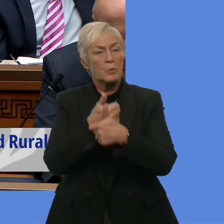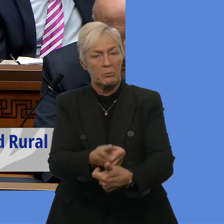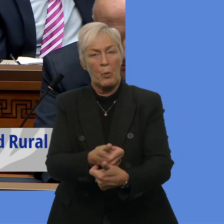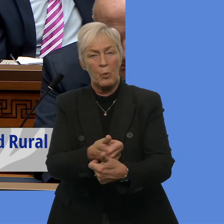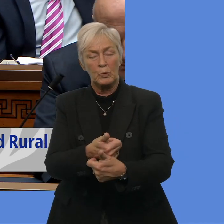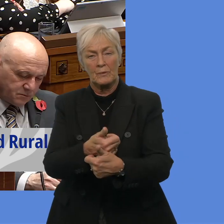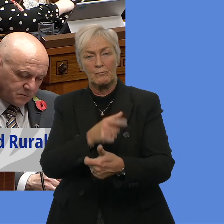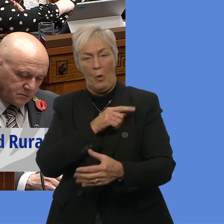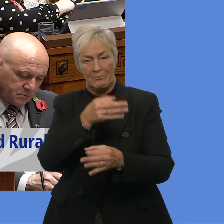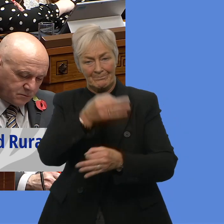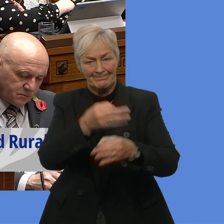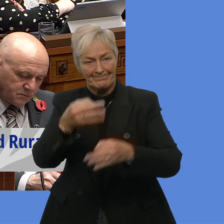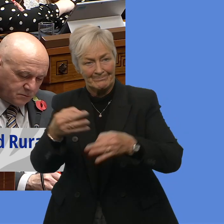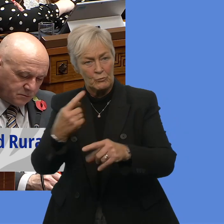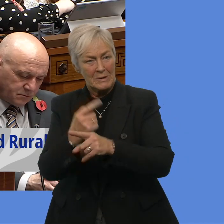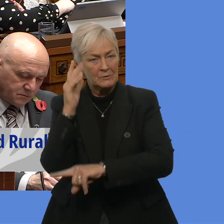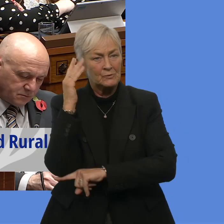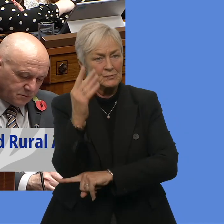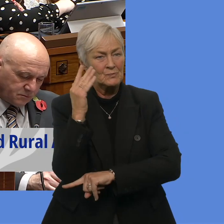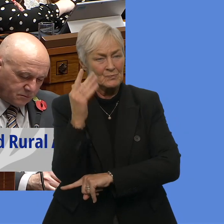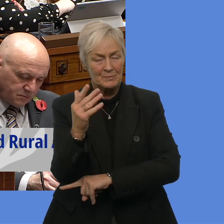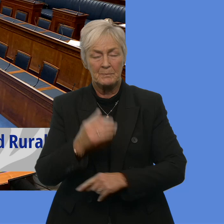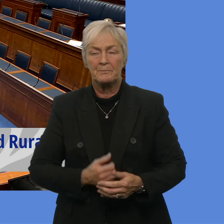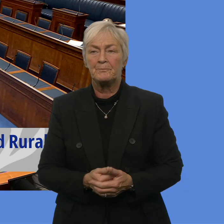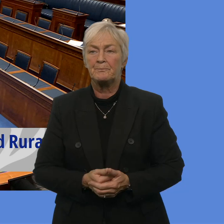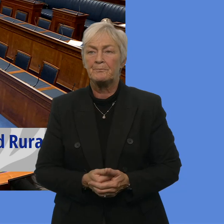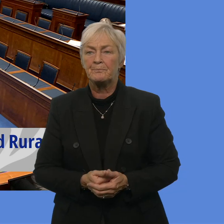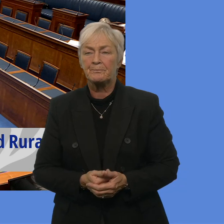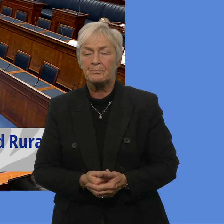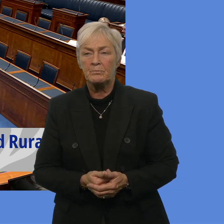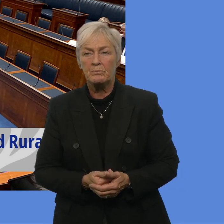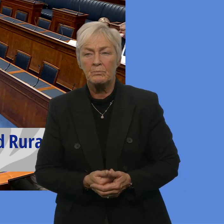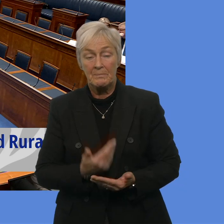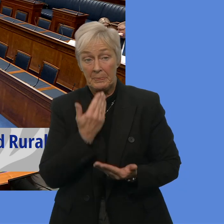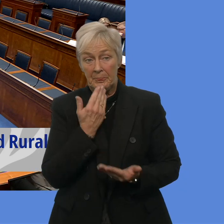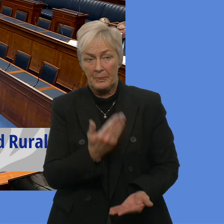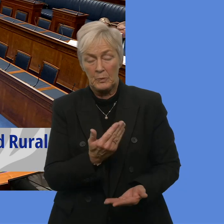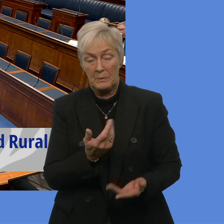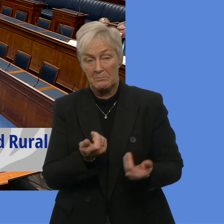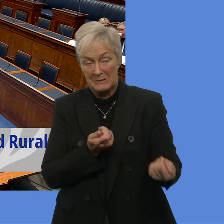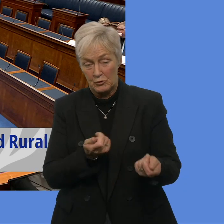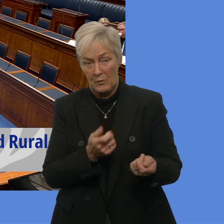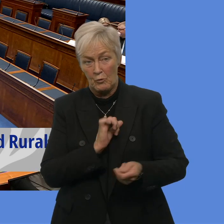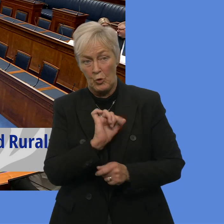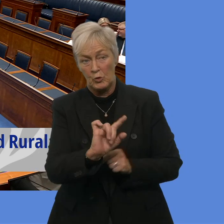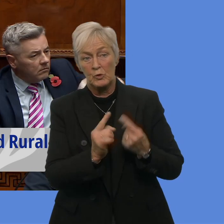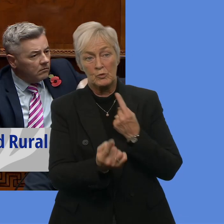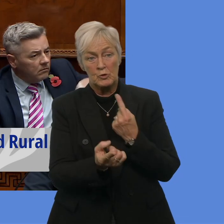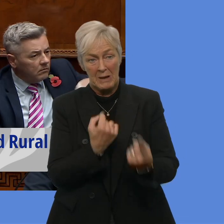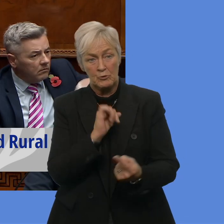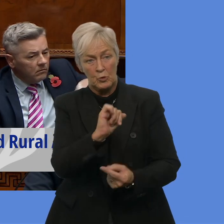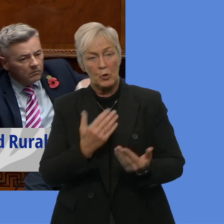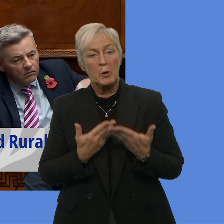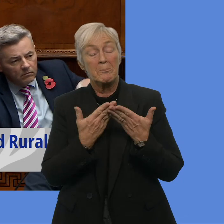planting season, and we also meet our afforestation targets in Northern Ireland. Thank you, Mr. Speaker, and I thank the Minister for his answer and his commitment